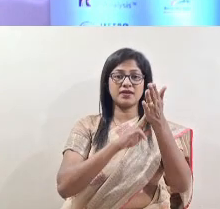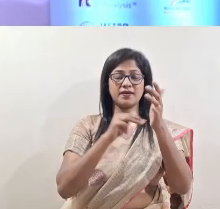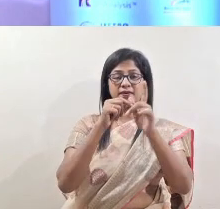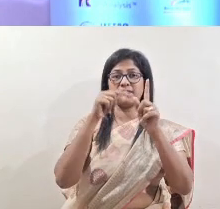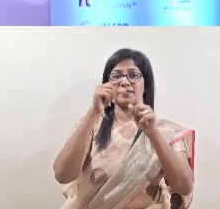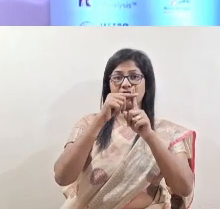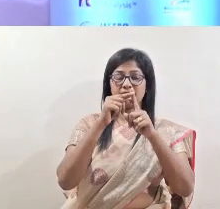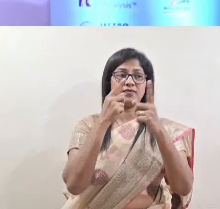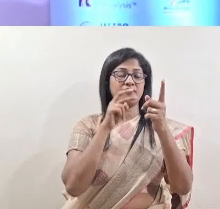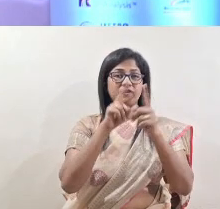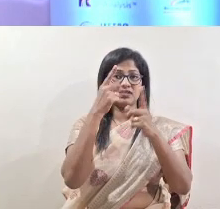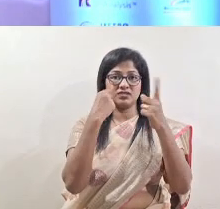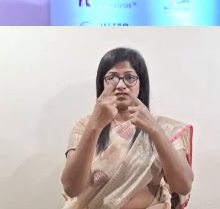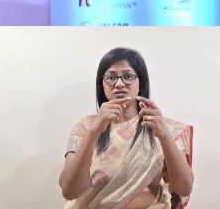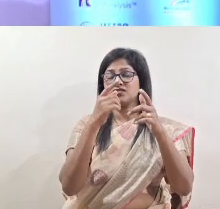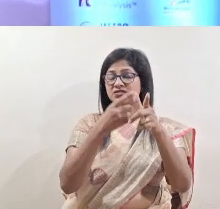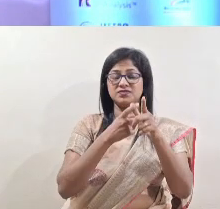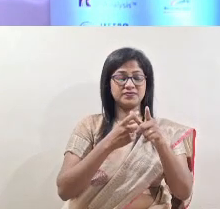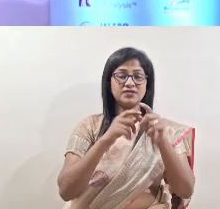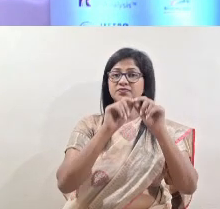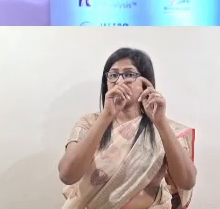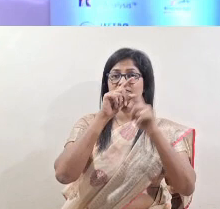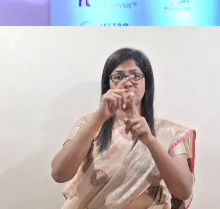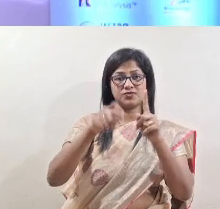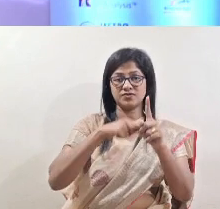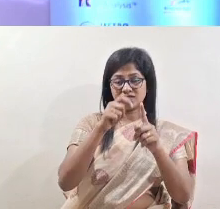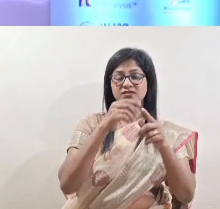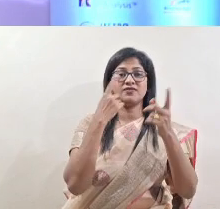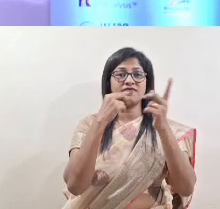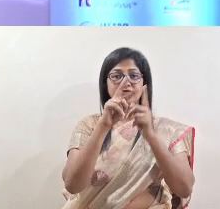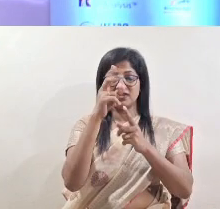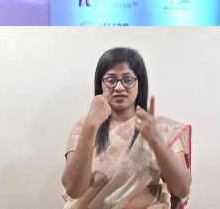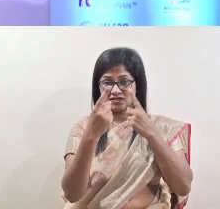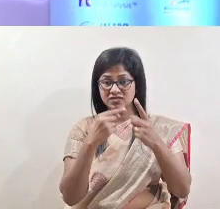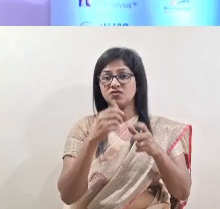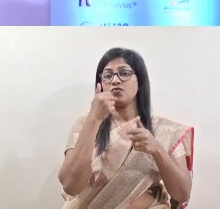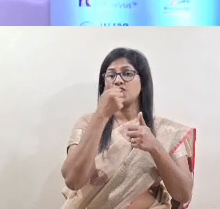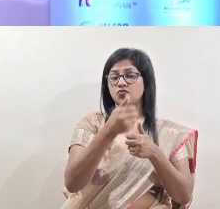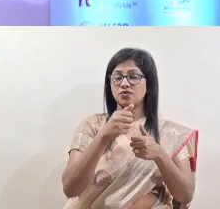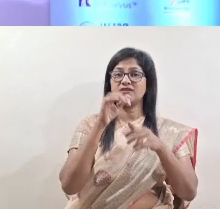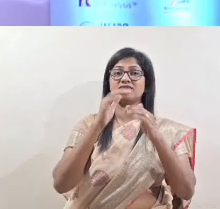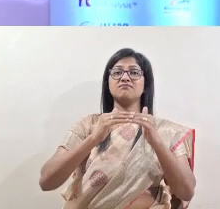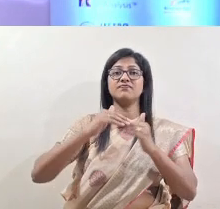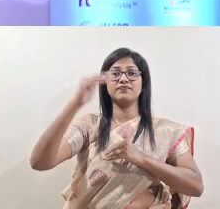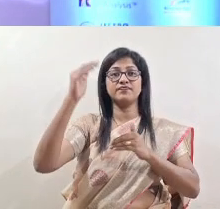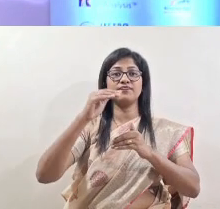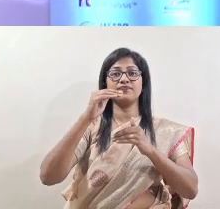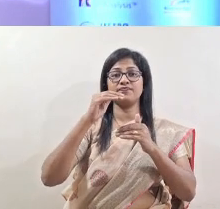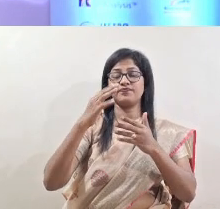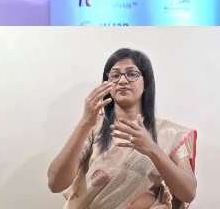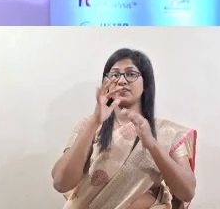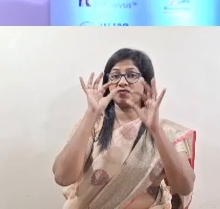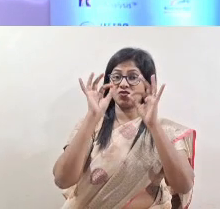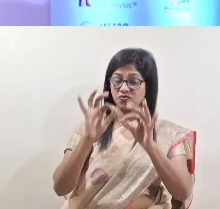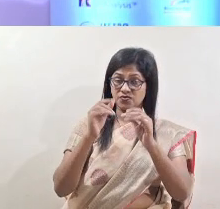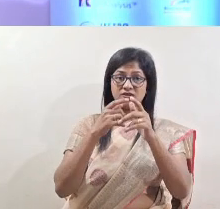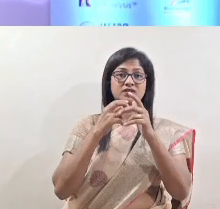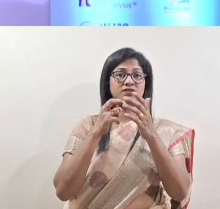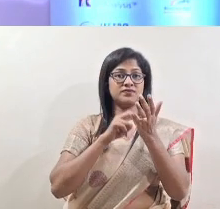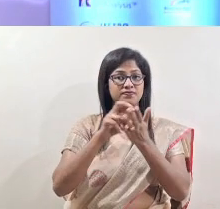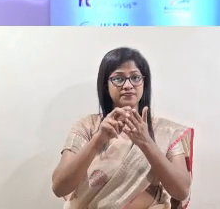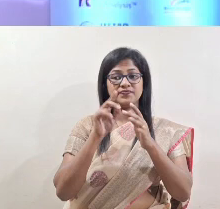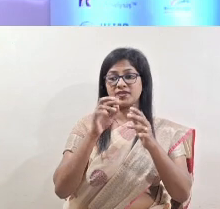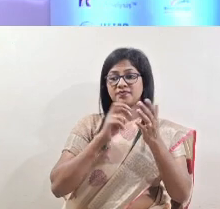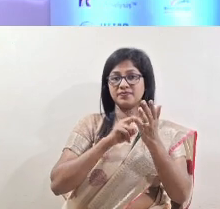prediction model. Validation of proposed model also indicate good and highly accurate prediction in pedestrian